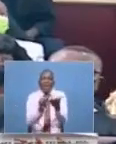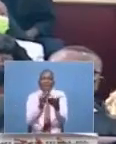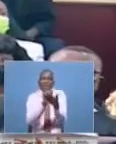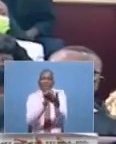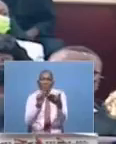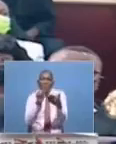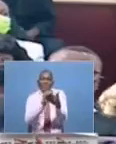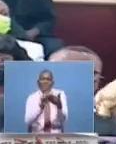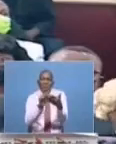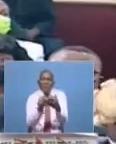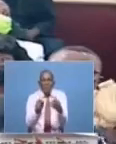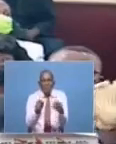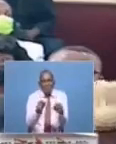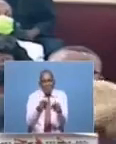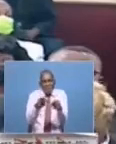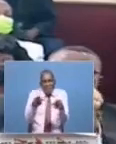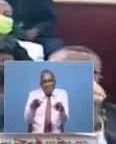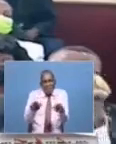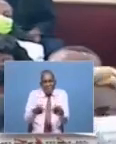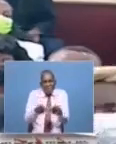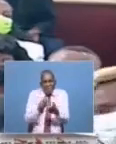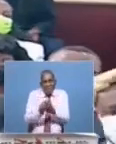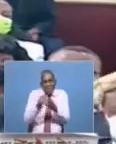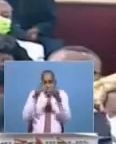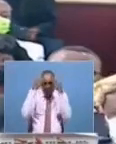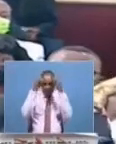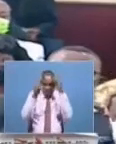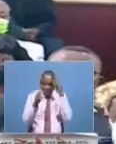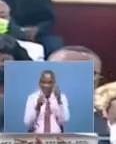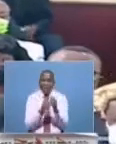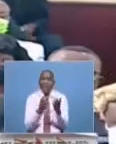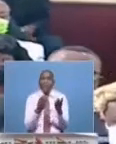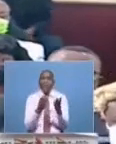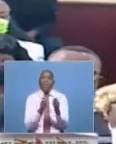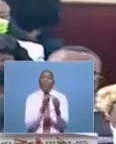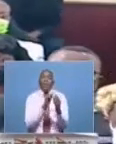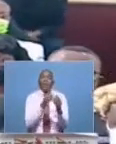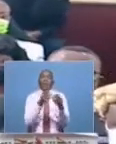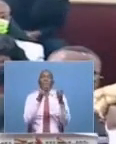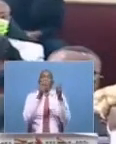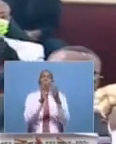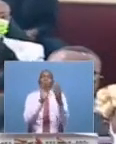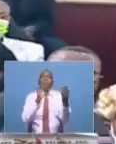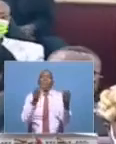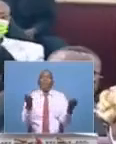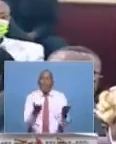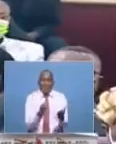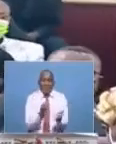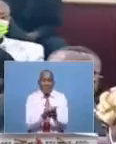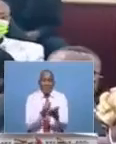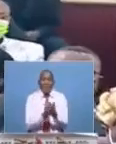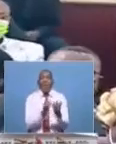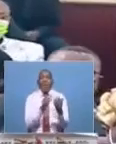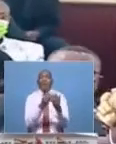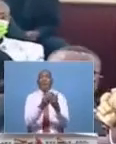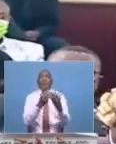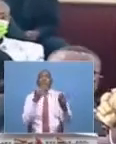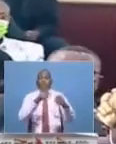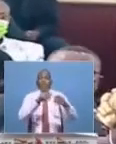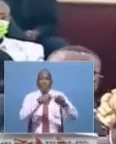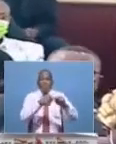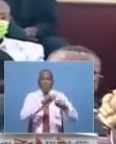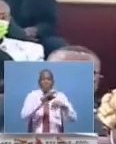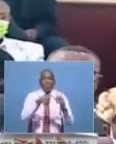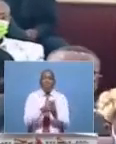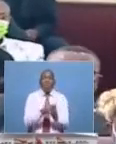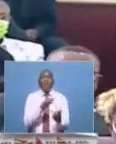portion of that decision. The procedure before this court is such that before the commencement of oral